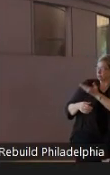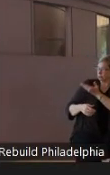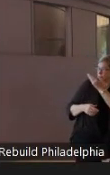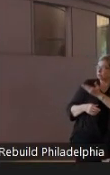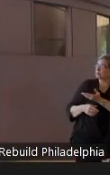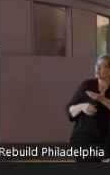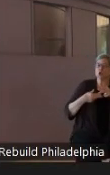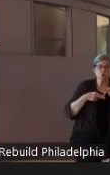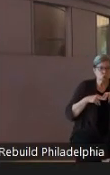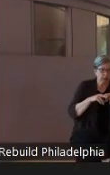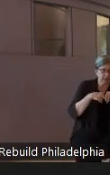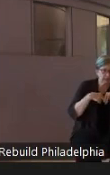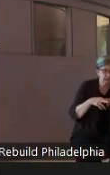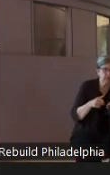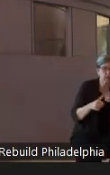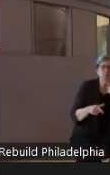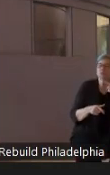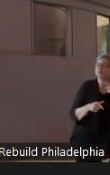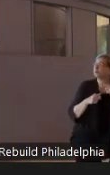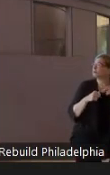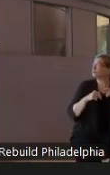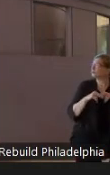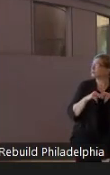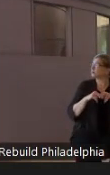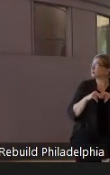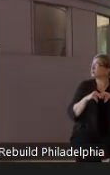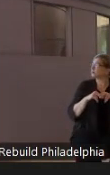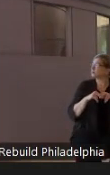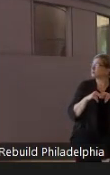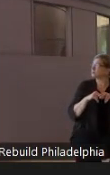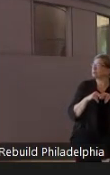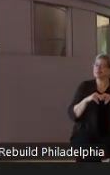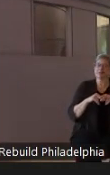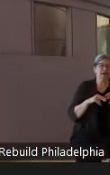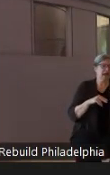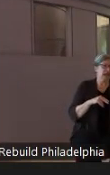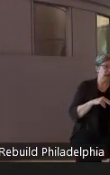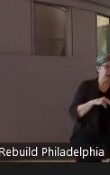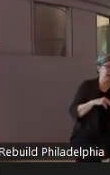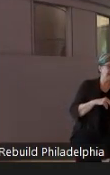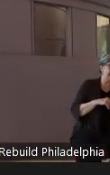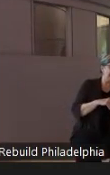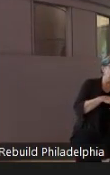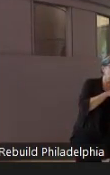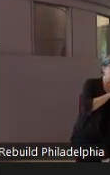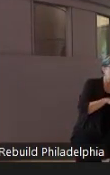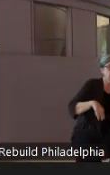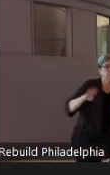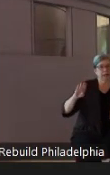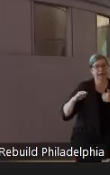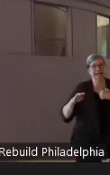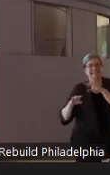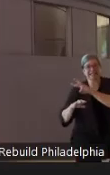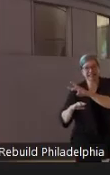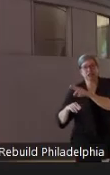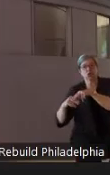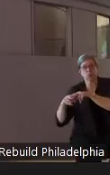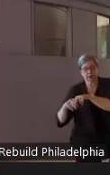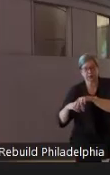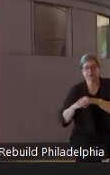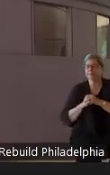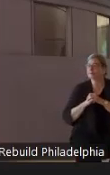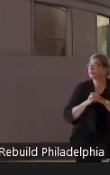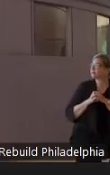options have swings. There's a different amount of swings. Option A has 8 swings. Option B has 6